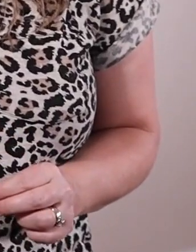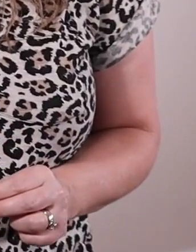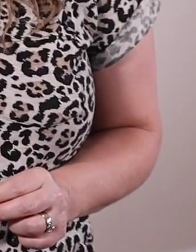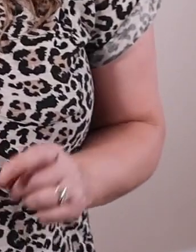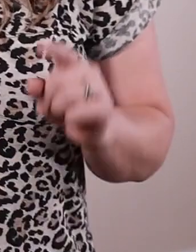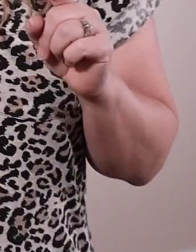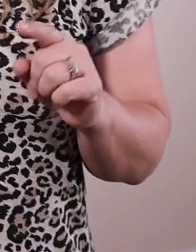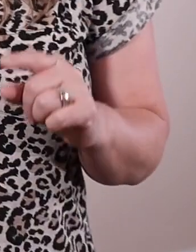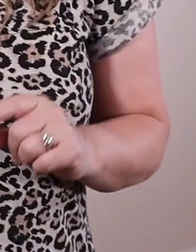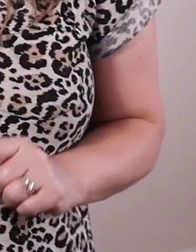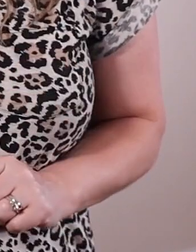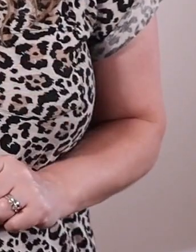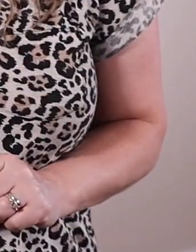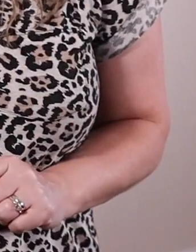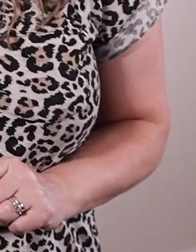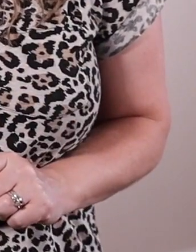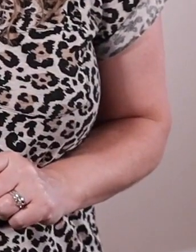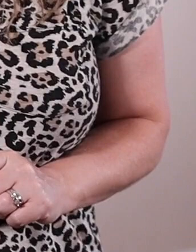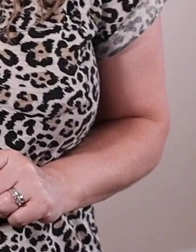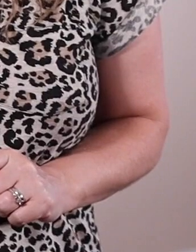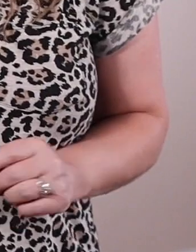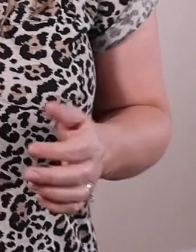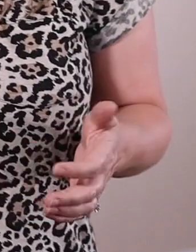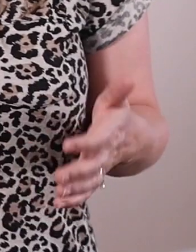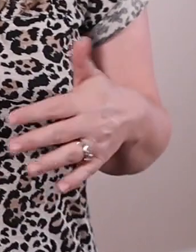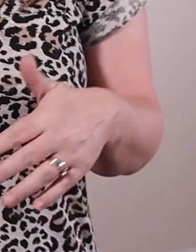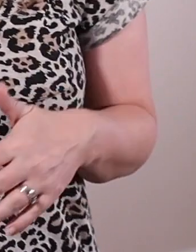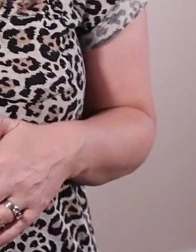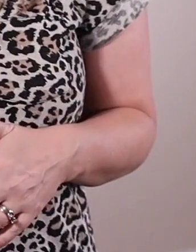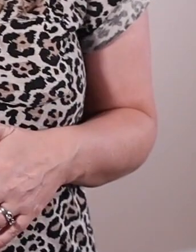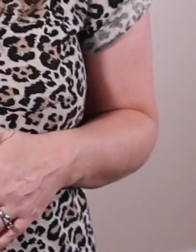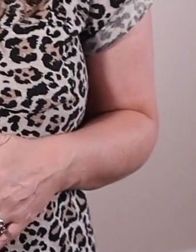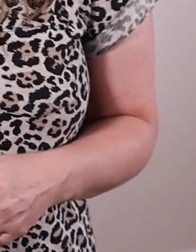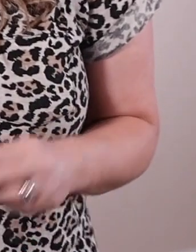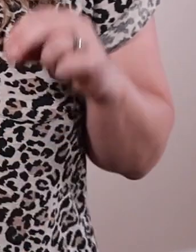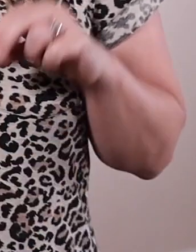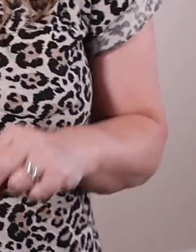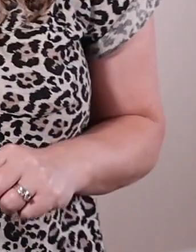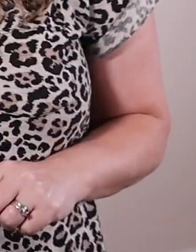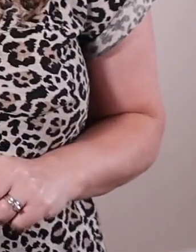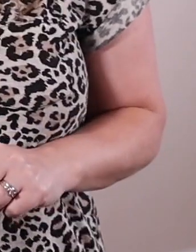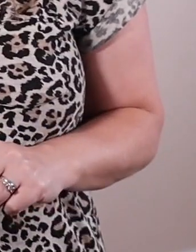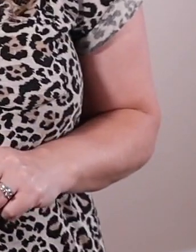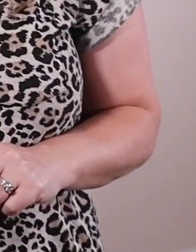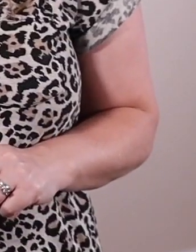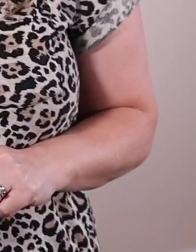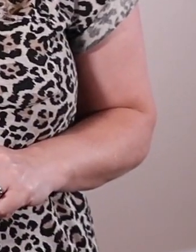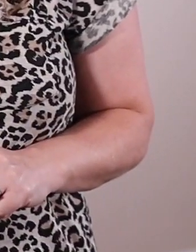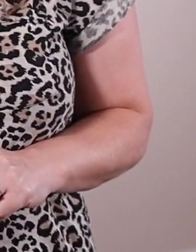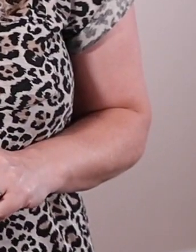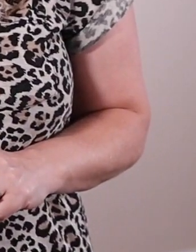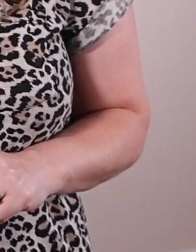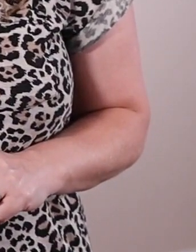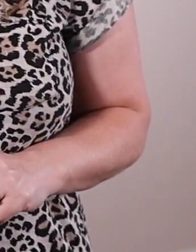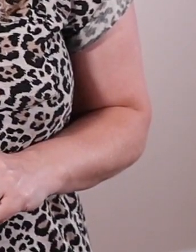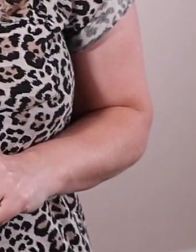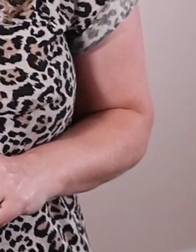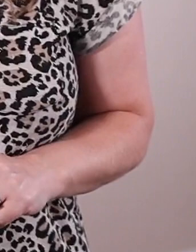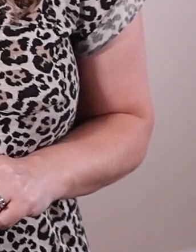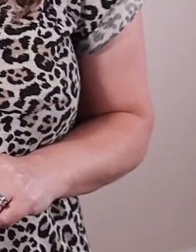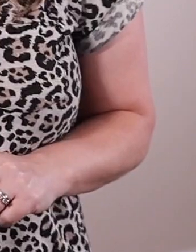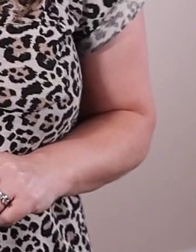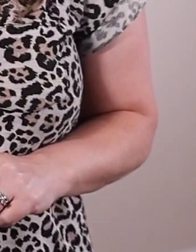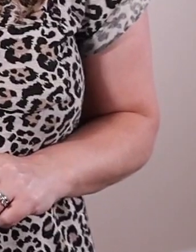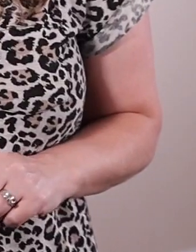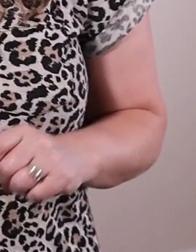will be provided. All you have to do is sign up. Help us share Jesus with kids right here in Clarksville.